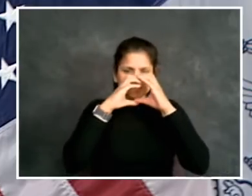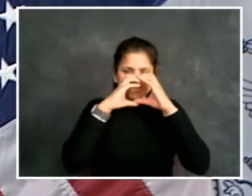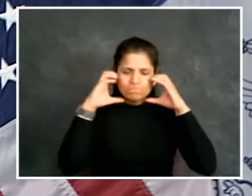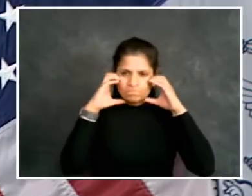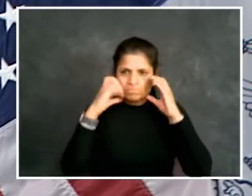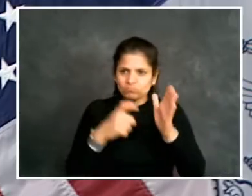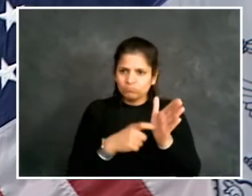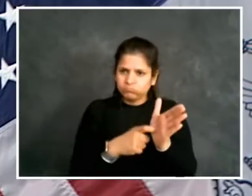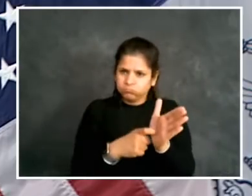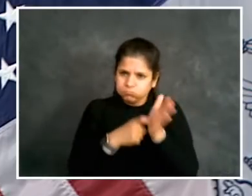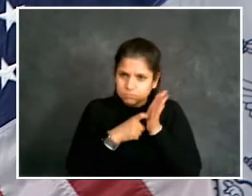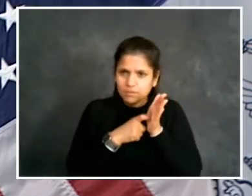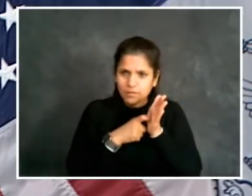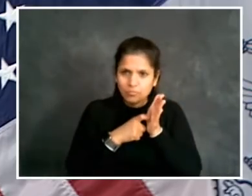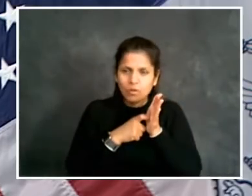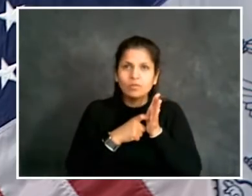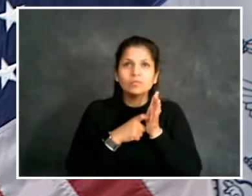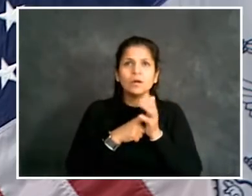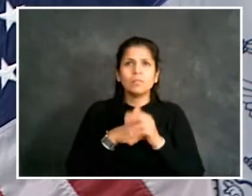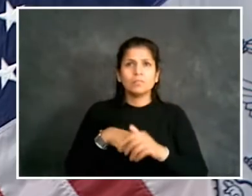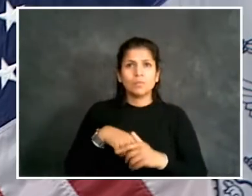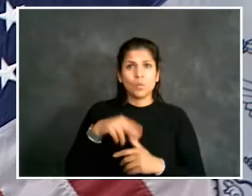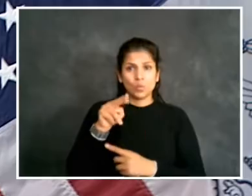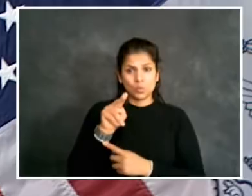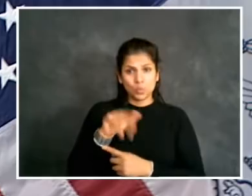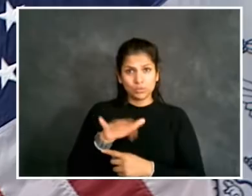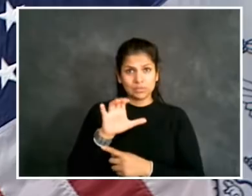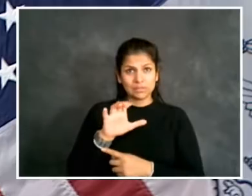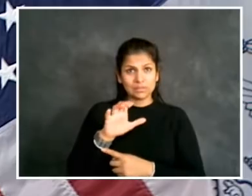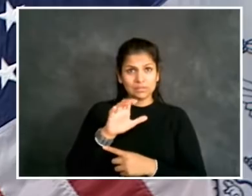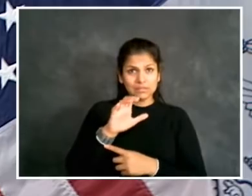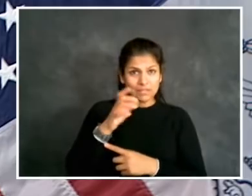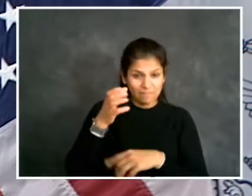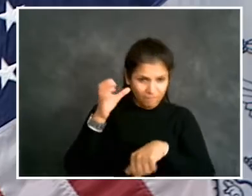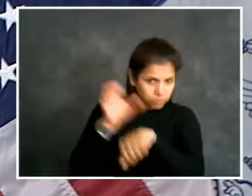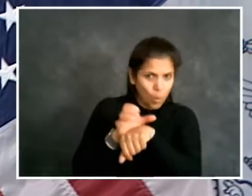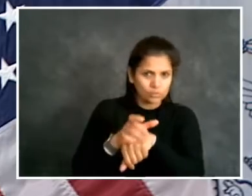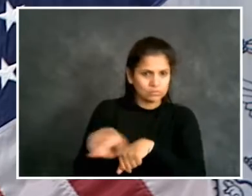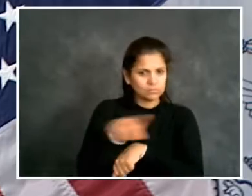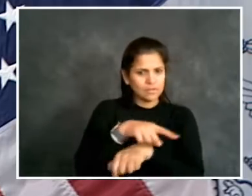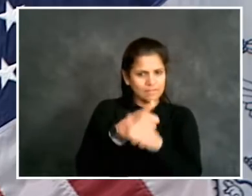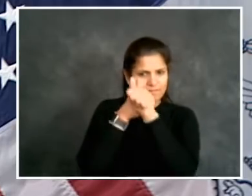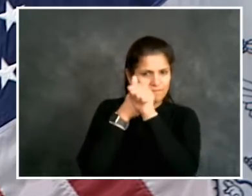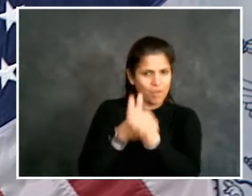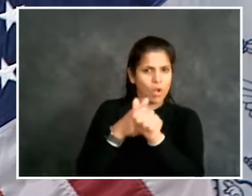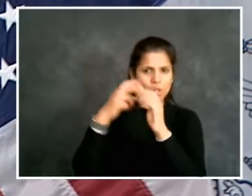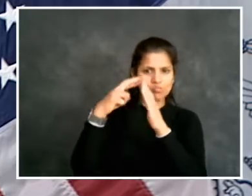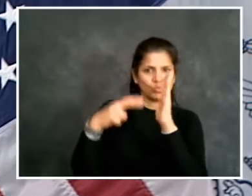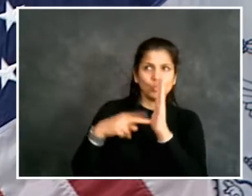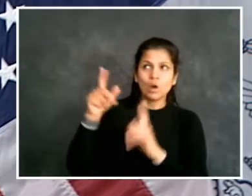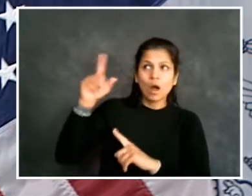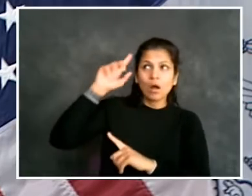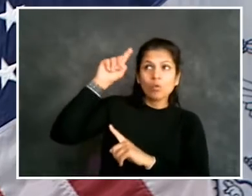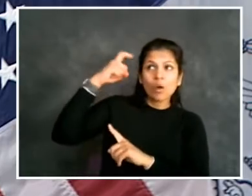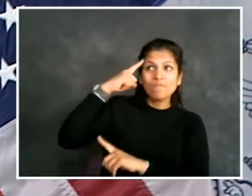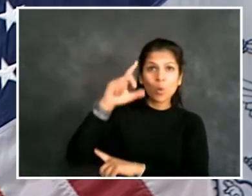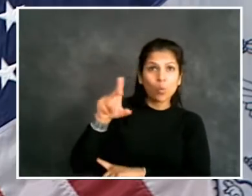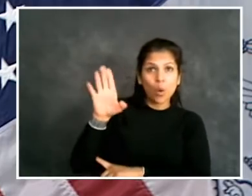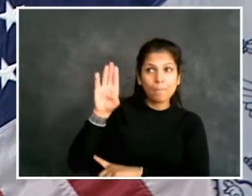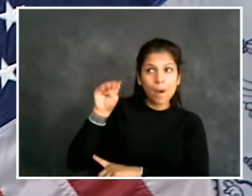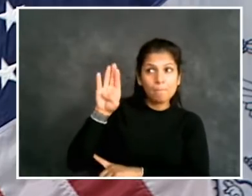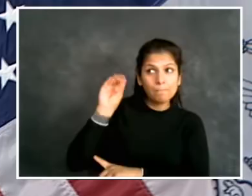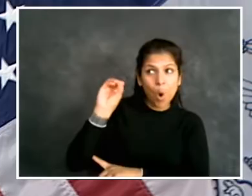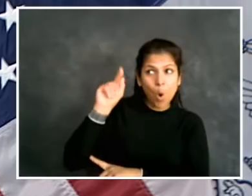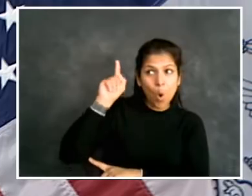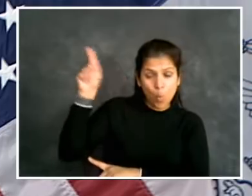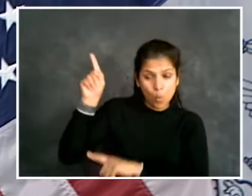about runners, for instance, just choosing not to wear them, or other people just not wearing them. So if people just don't want to wear one, what is the city going to do